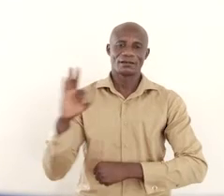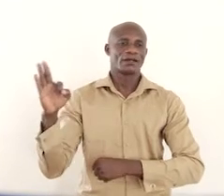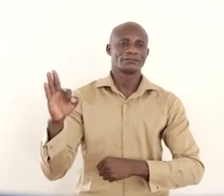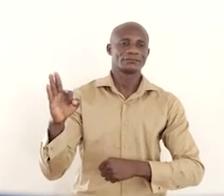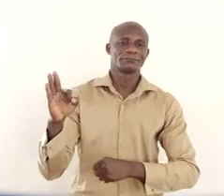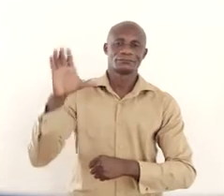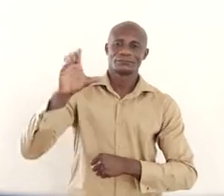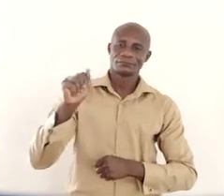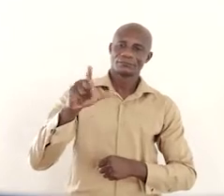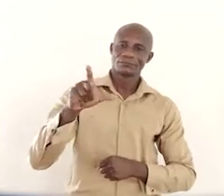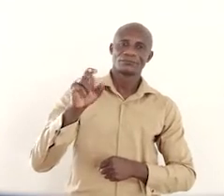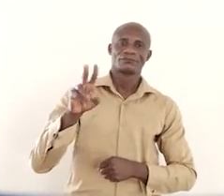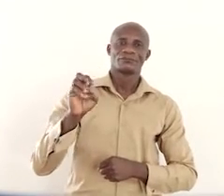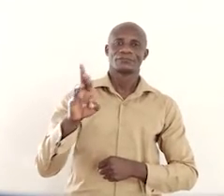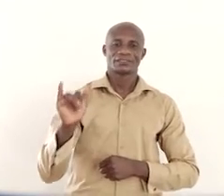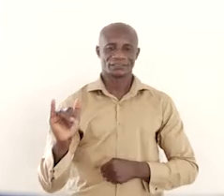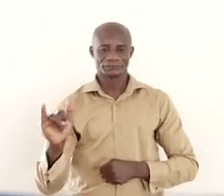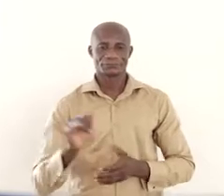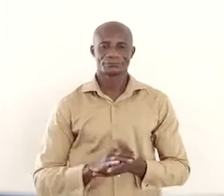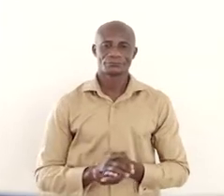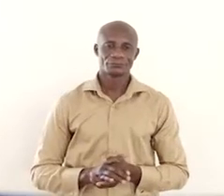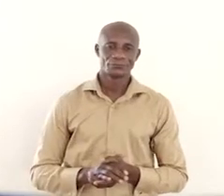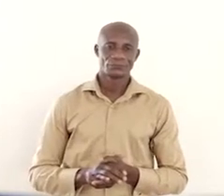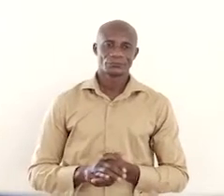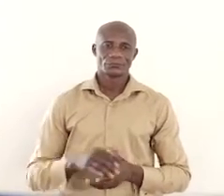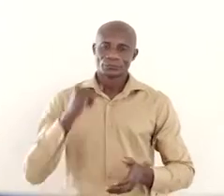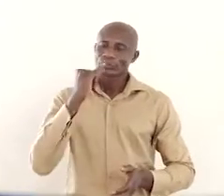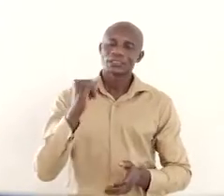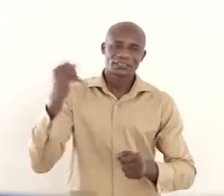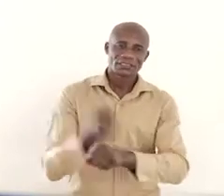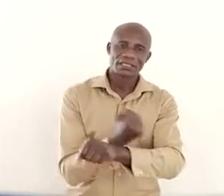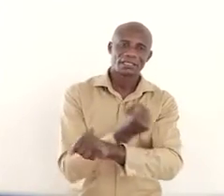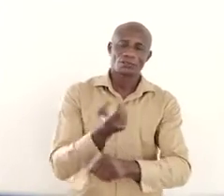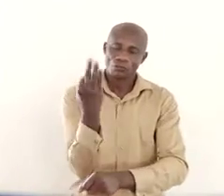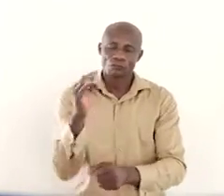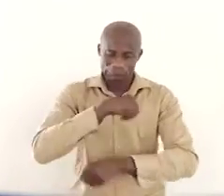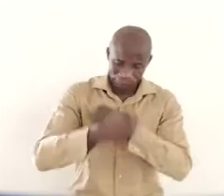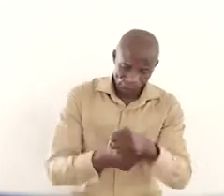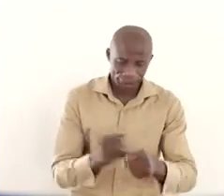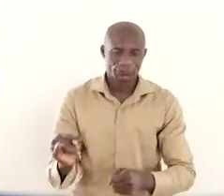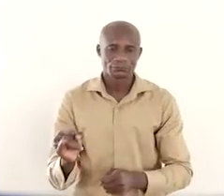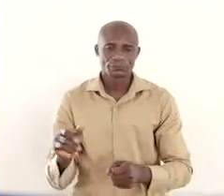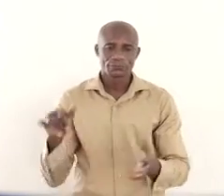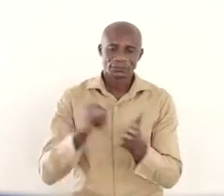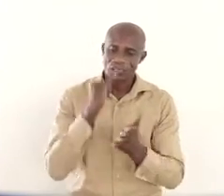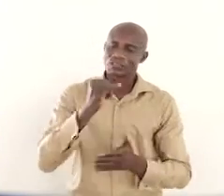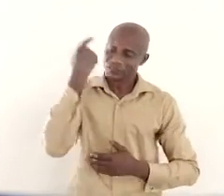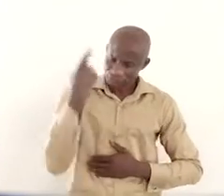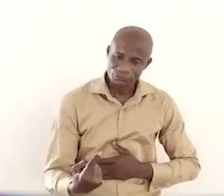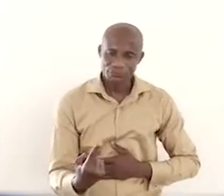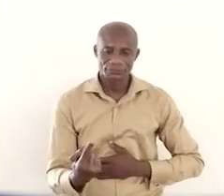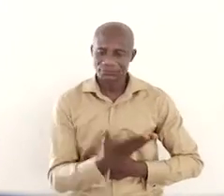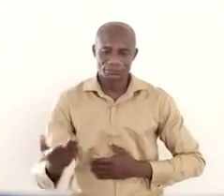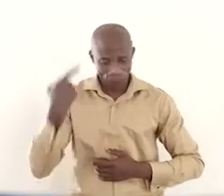to Calvary. You see, Calvary is the hill, the mountain of suffering. But that's not the